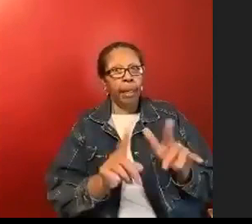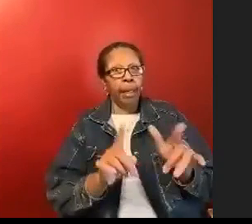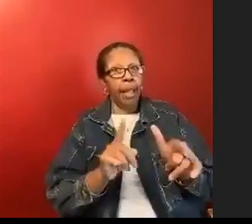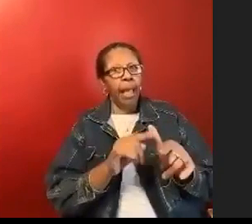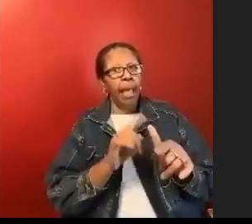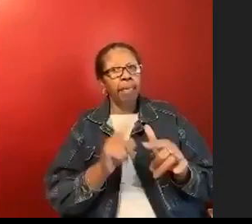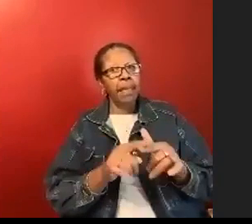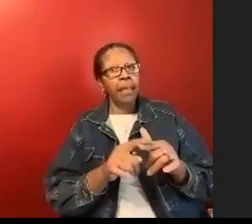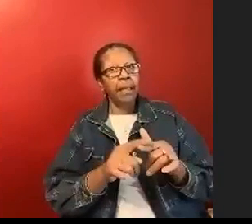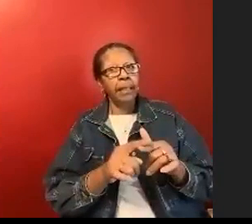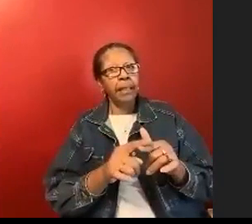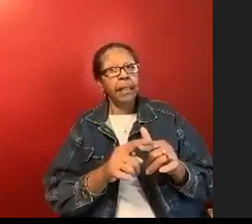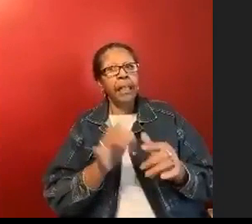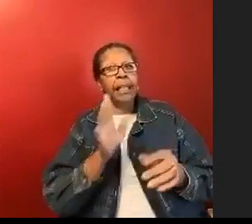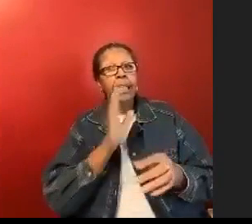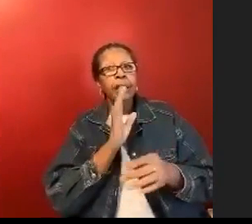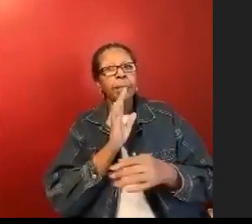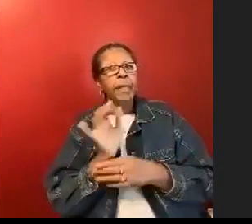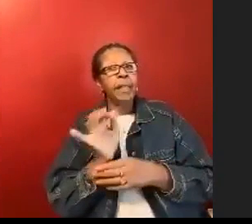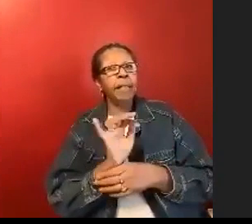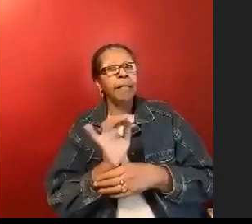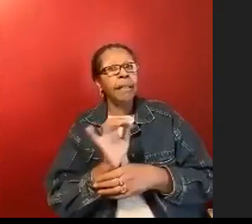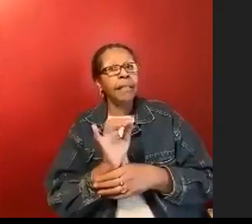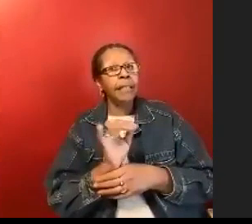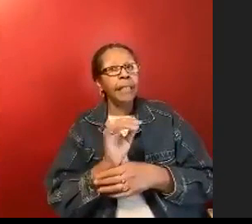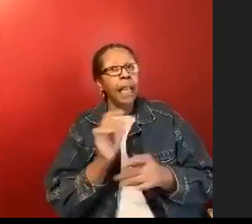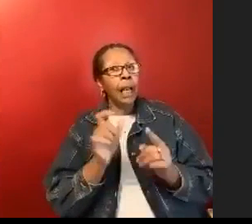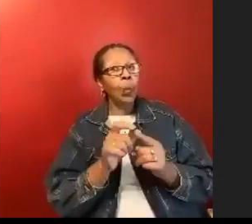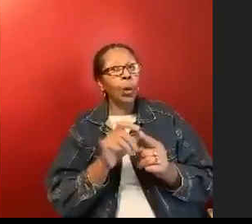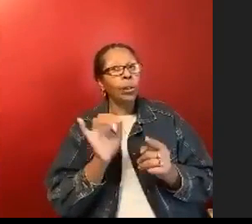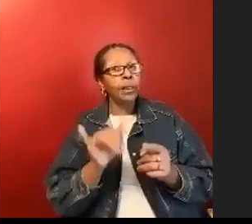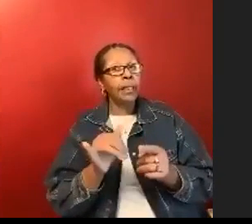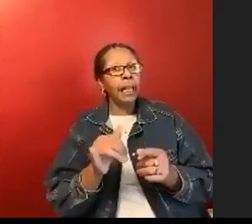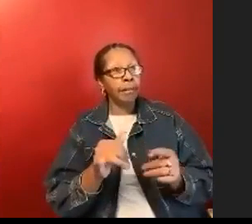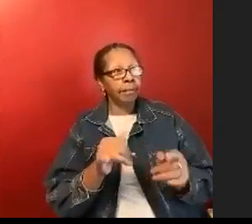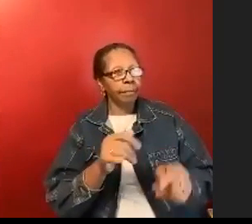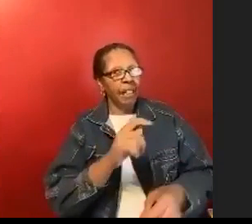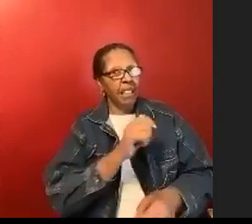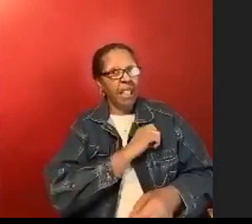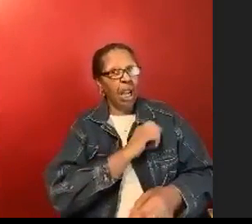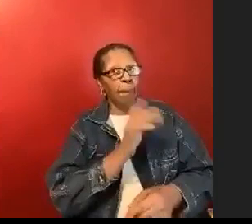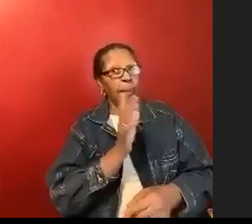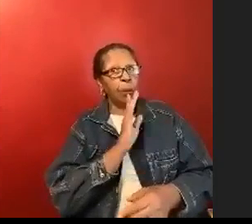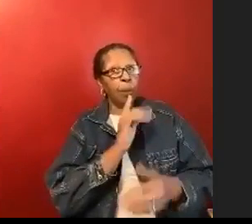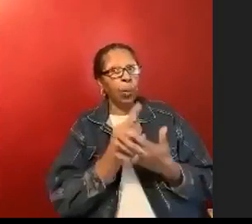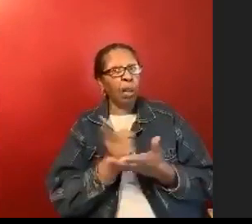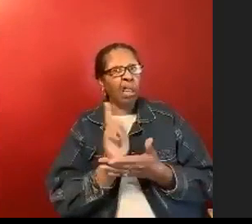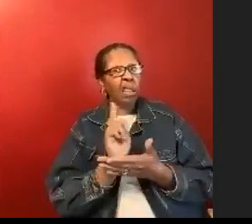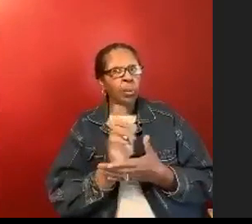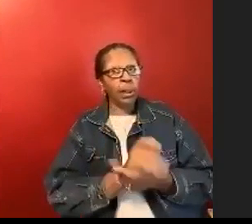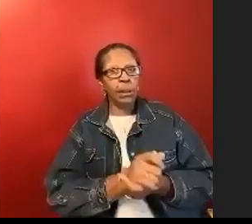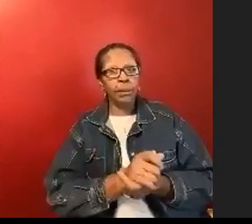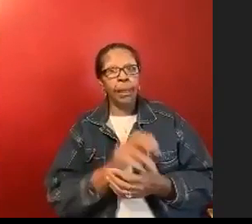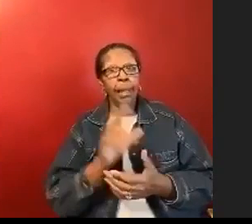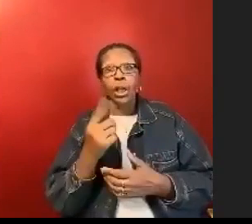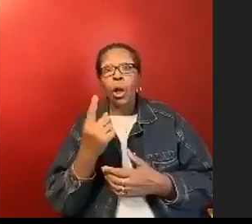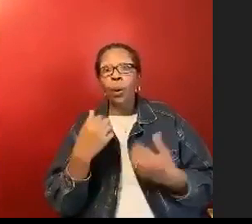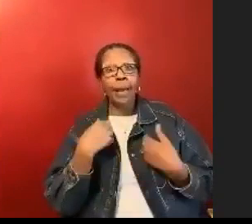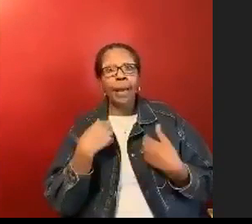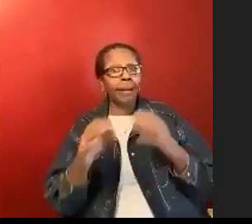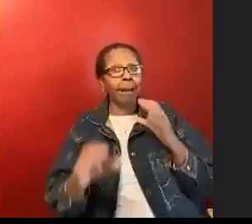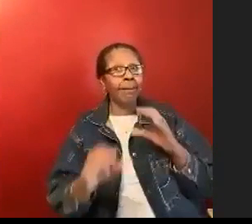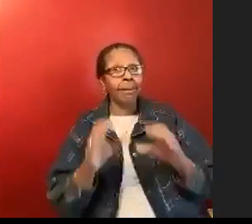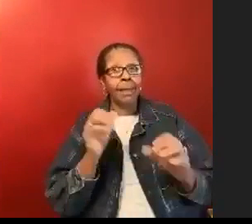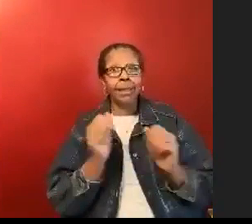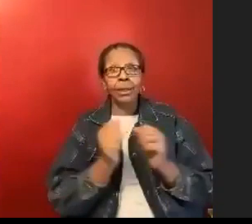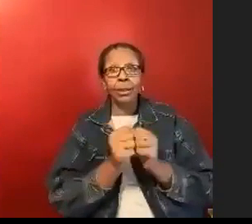me that I just said to somebody last week. Hello? Nobody had a conversation with Jesus,